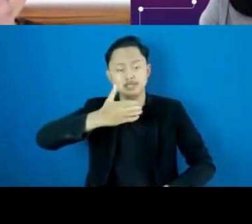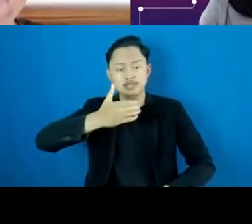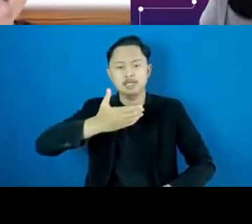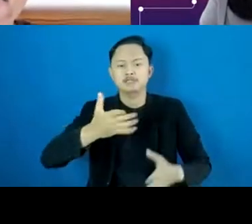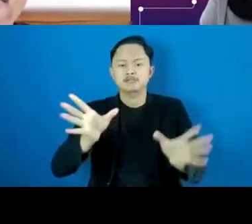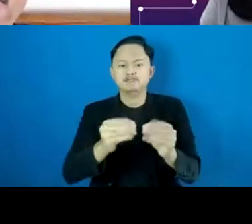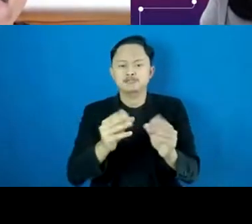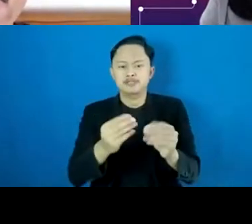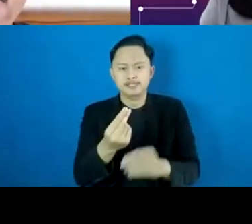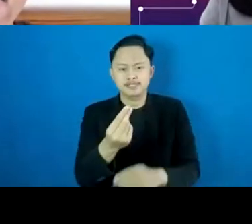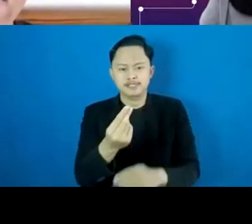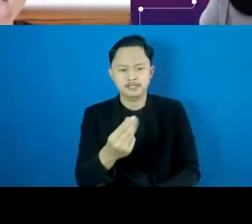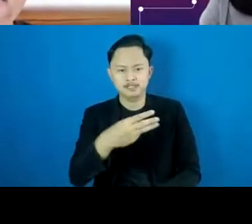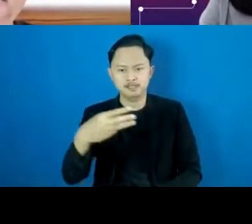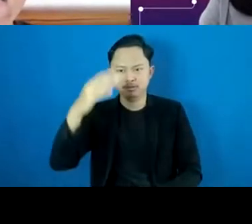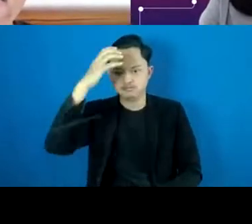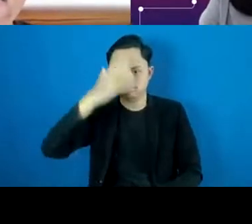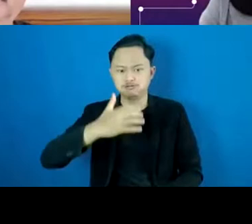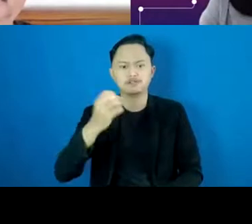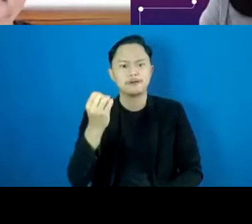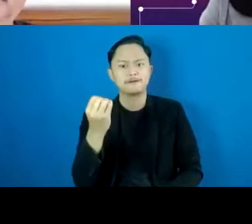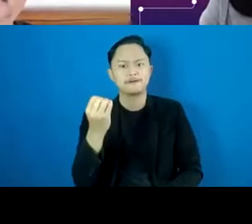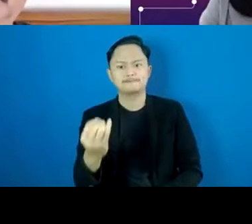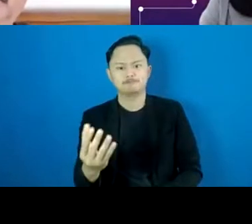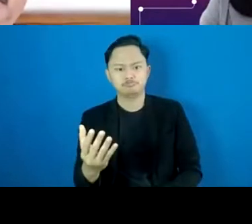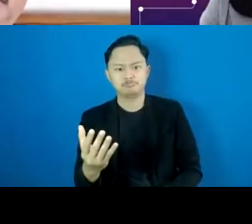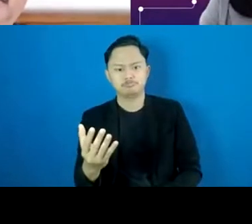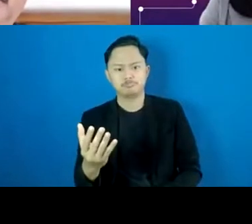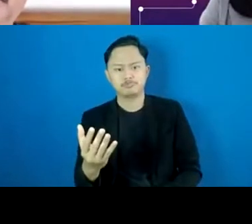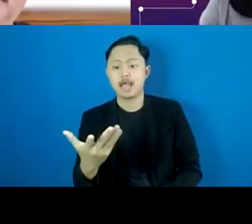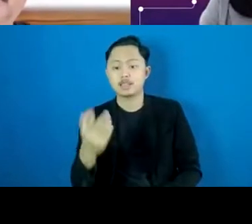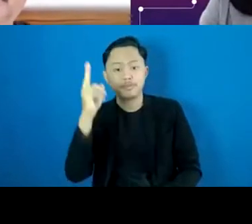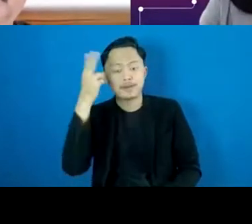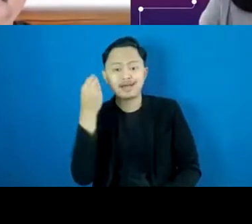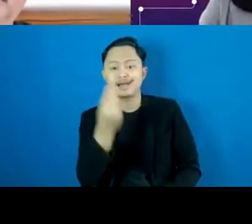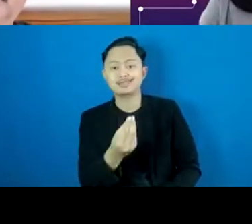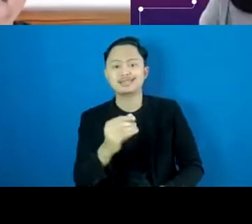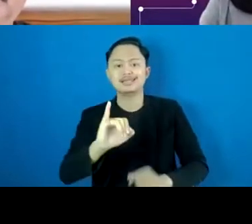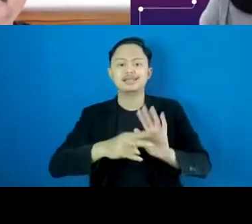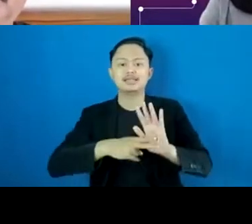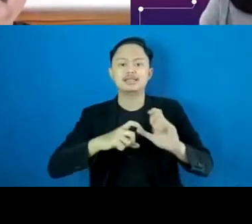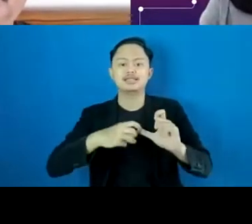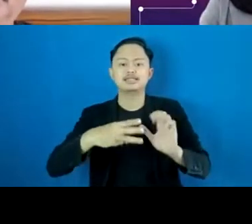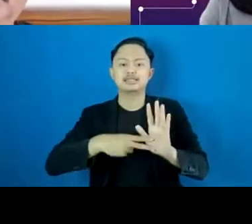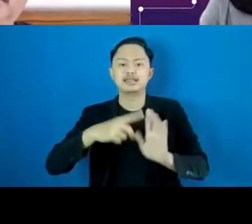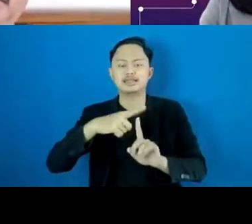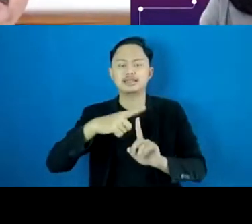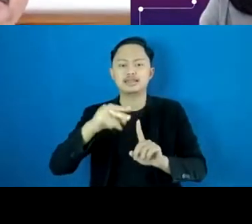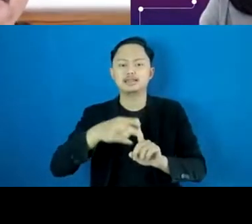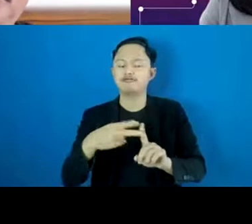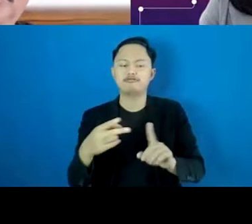between electric bus with diesel? What kind of tax incentives are given in India? The first is